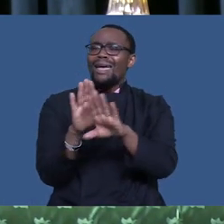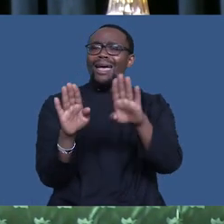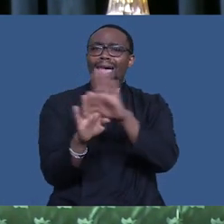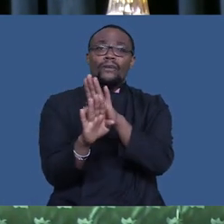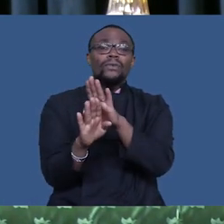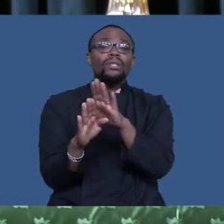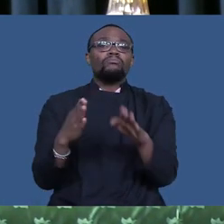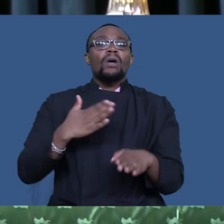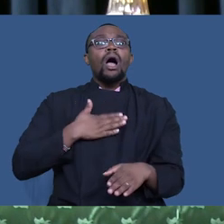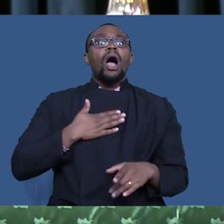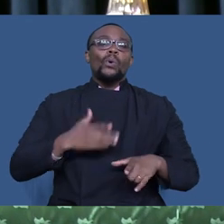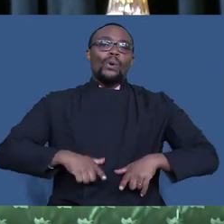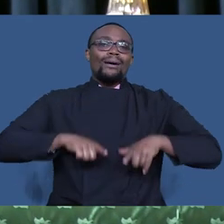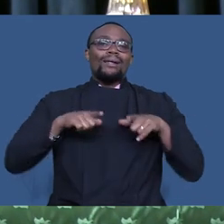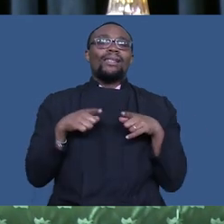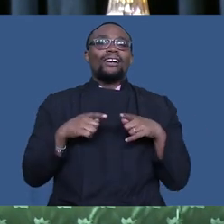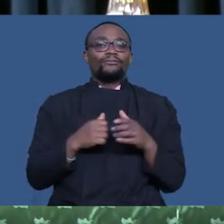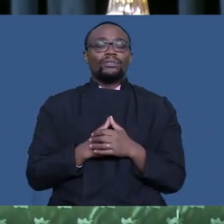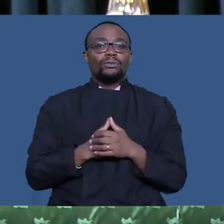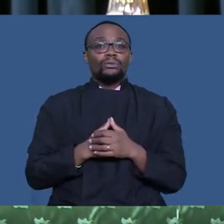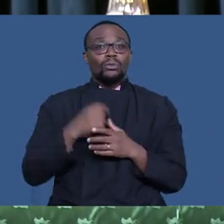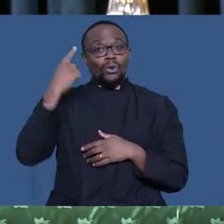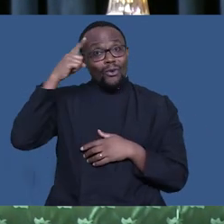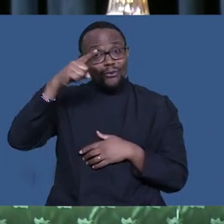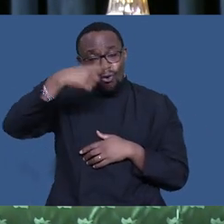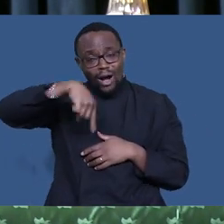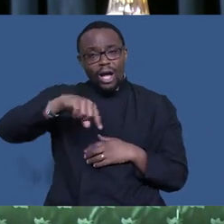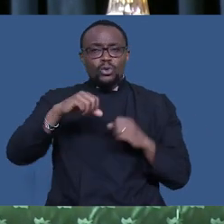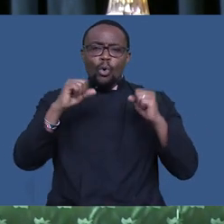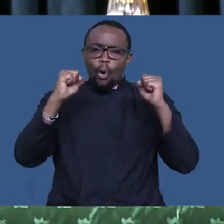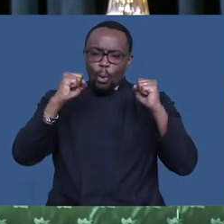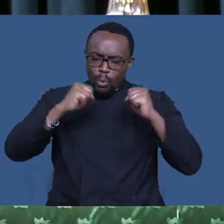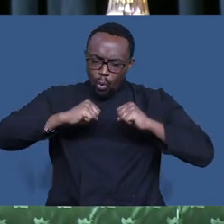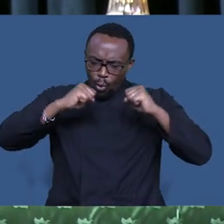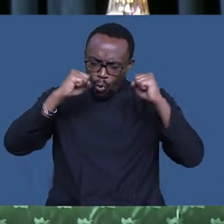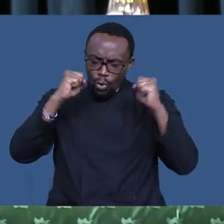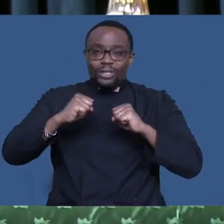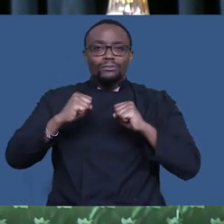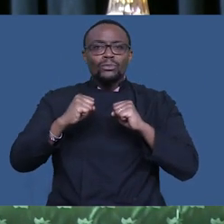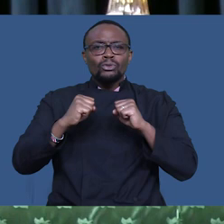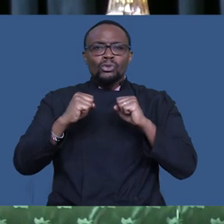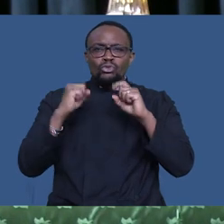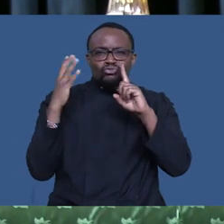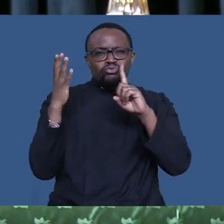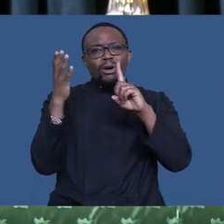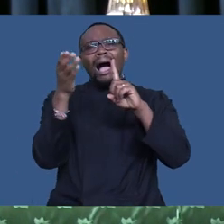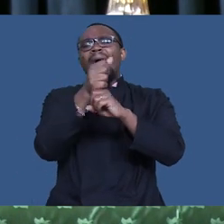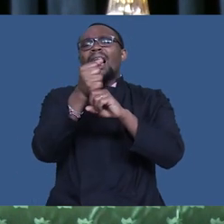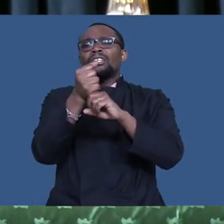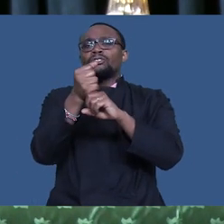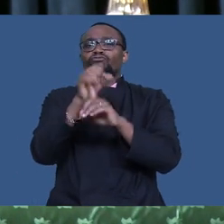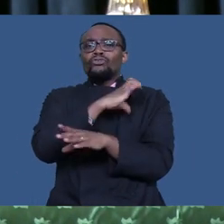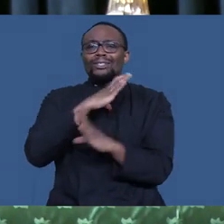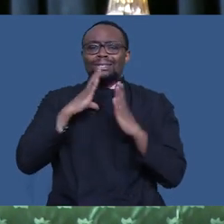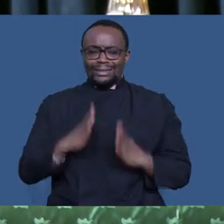about our lives. For you and I to be able to acquire the heavenly, or what I call the